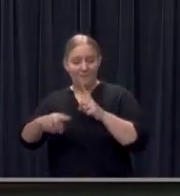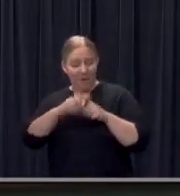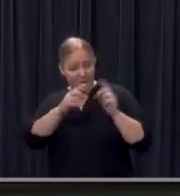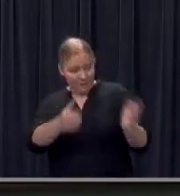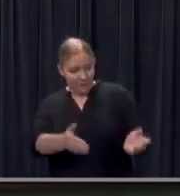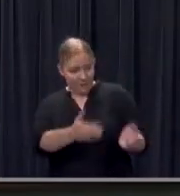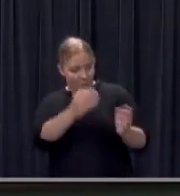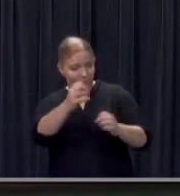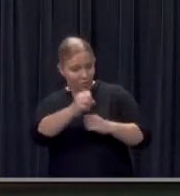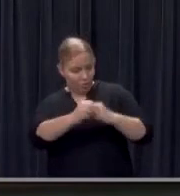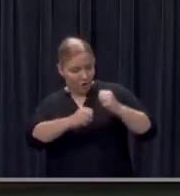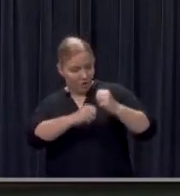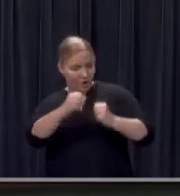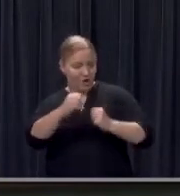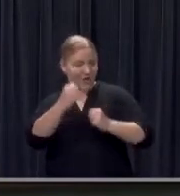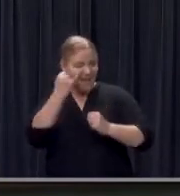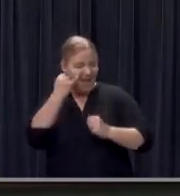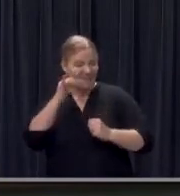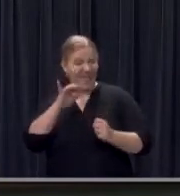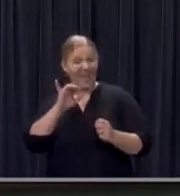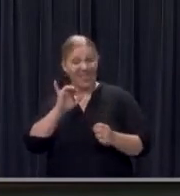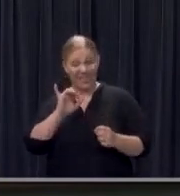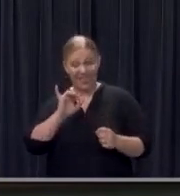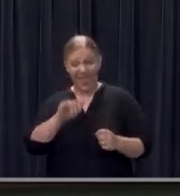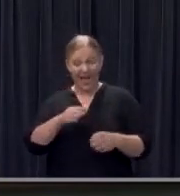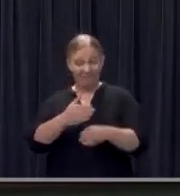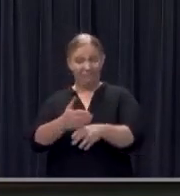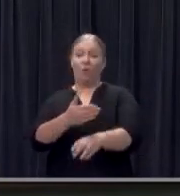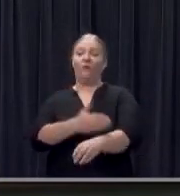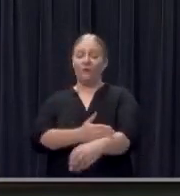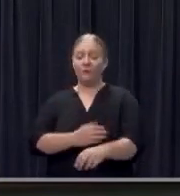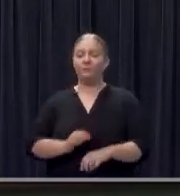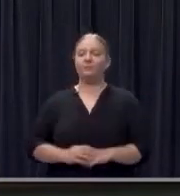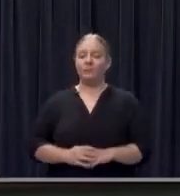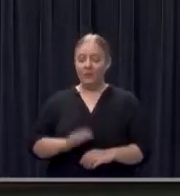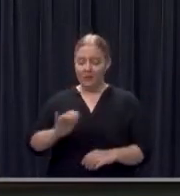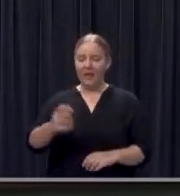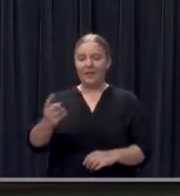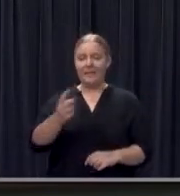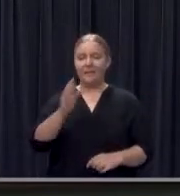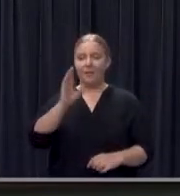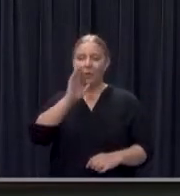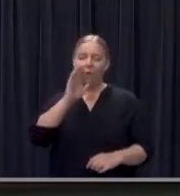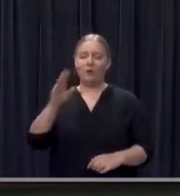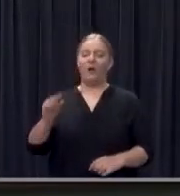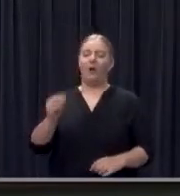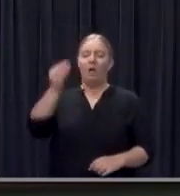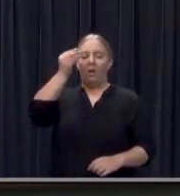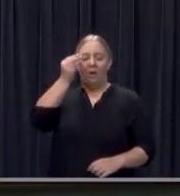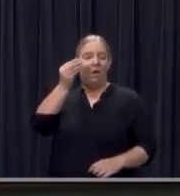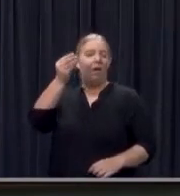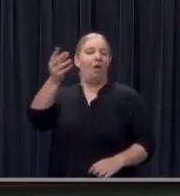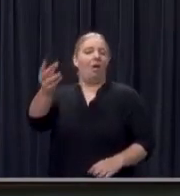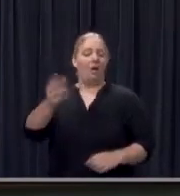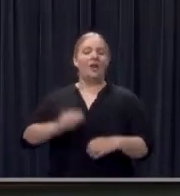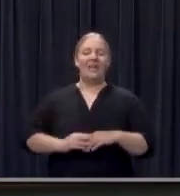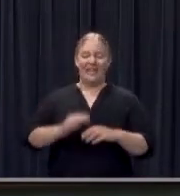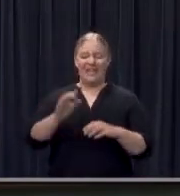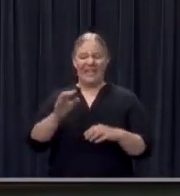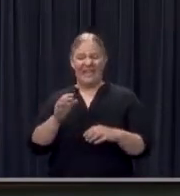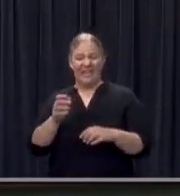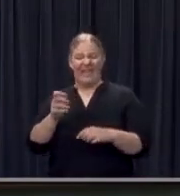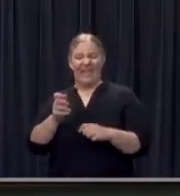reinforcement structures, and if it has, how, right? I mean, that'd be something I'd like plant a seed that come this time of year from